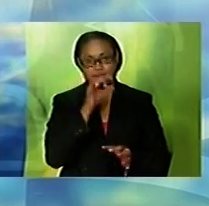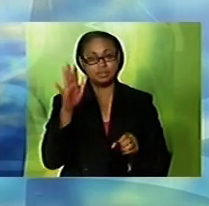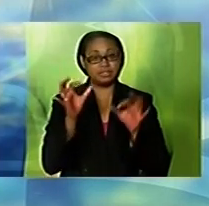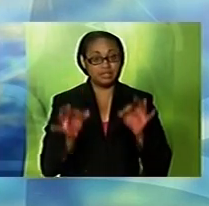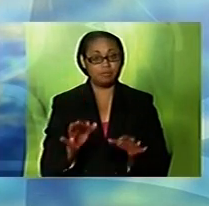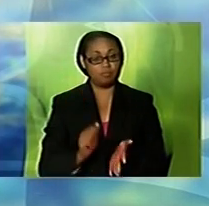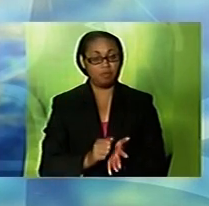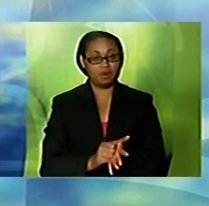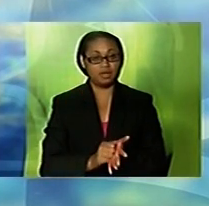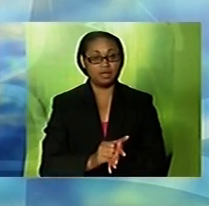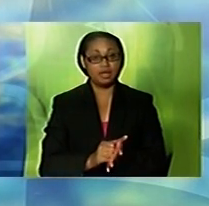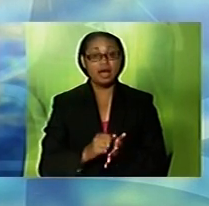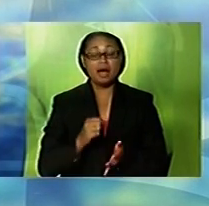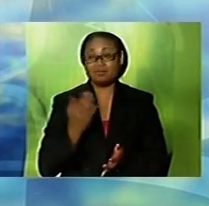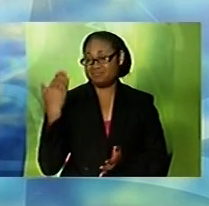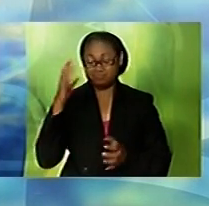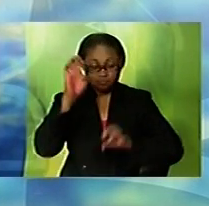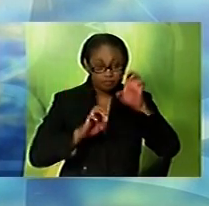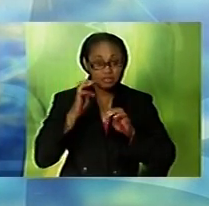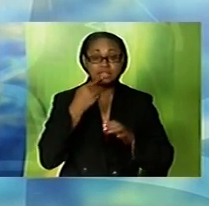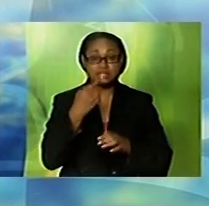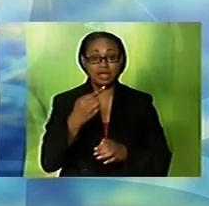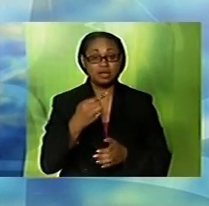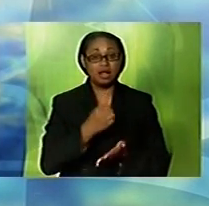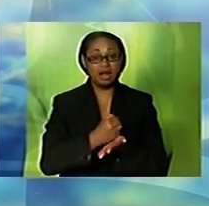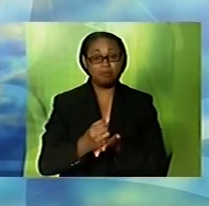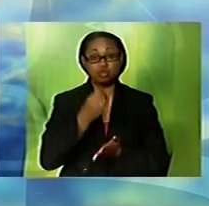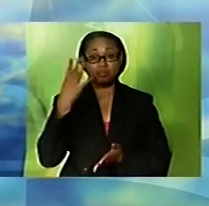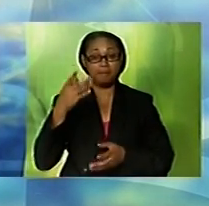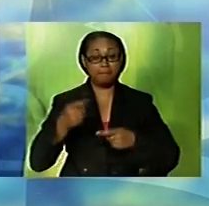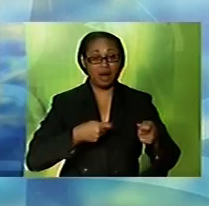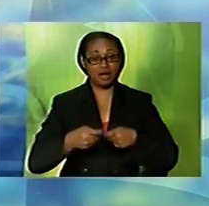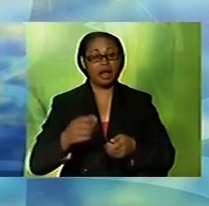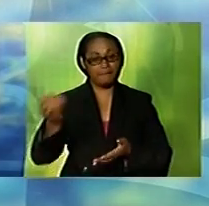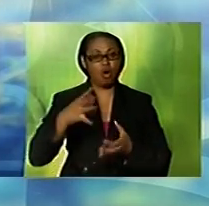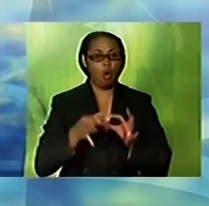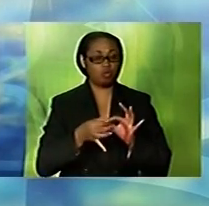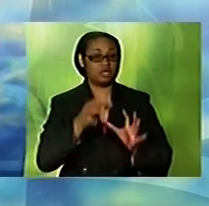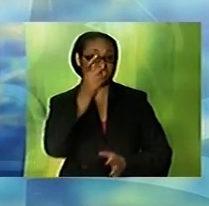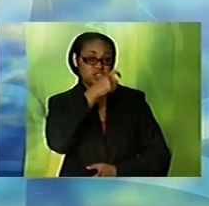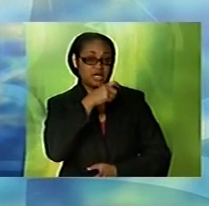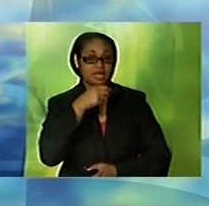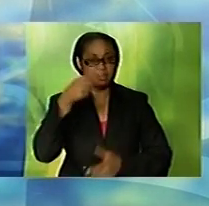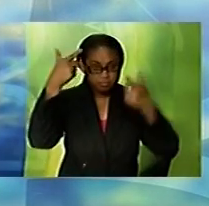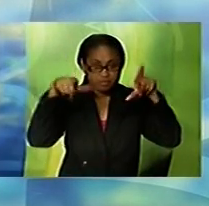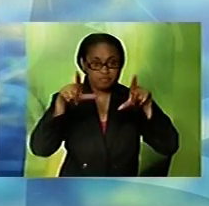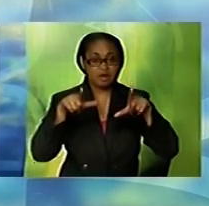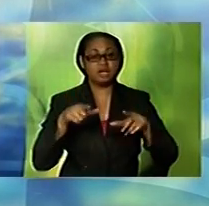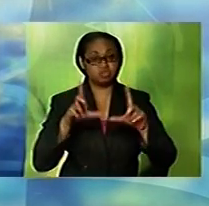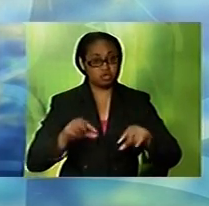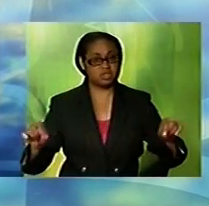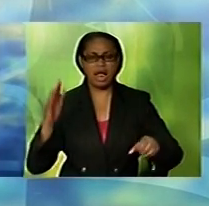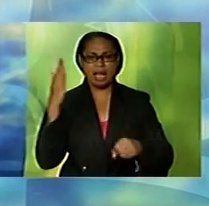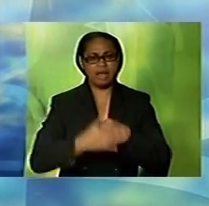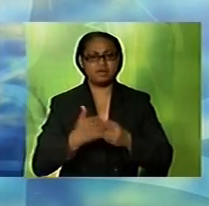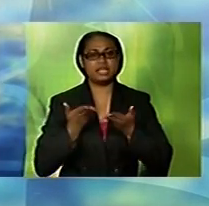decisions. A recent market inspection reveals that a number of supermarkets pack their own chicken, lamb, beef and sausages without